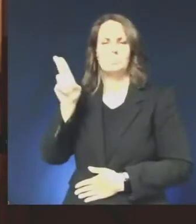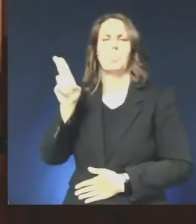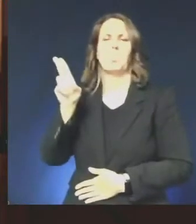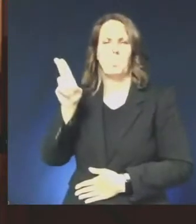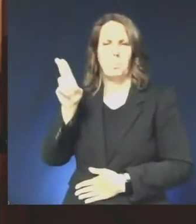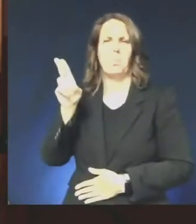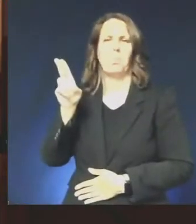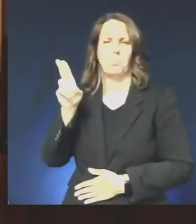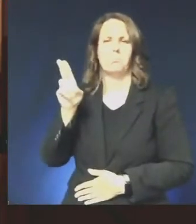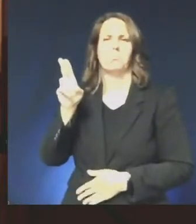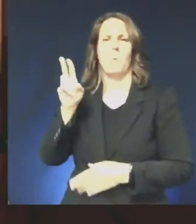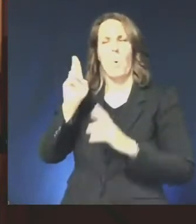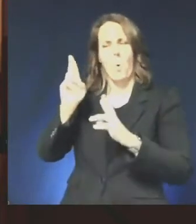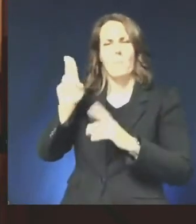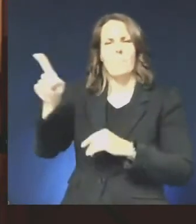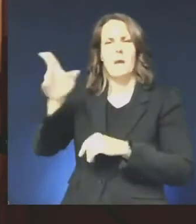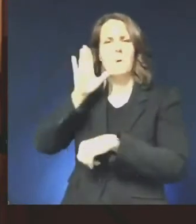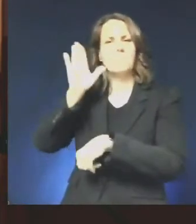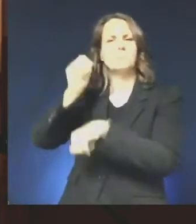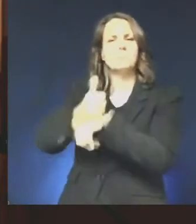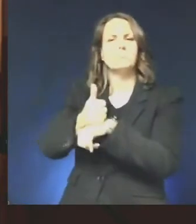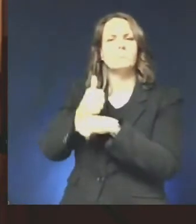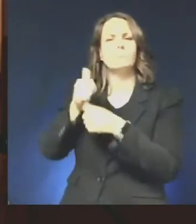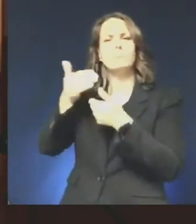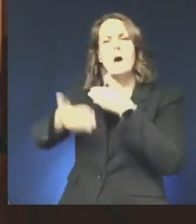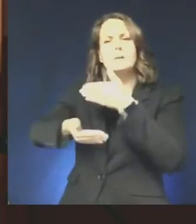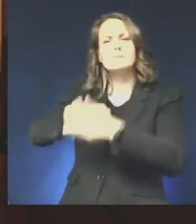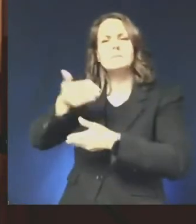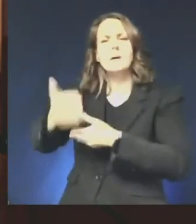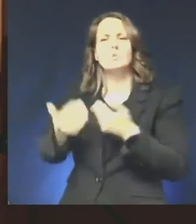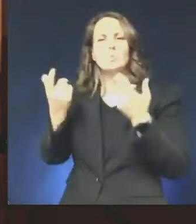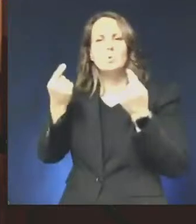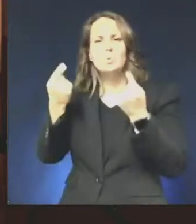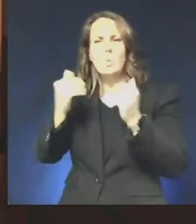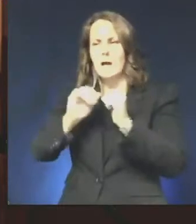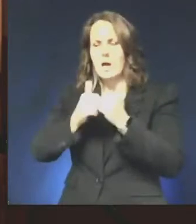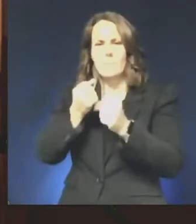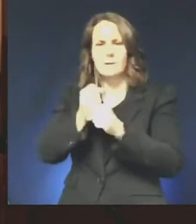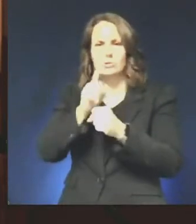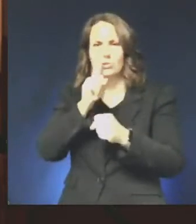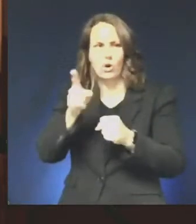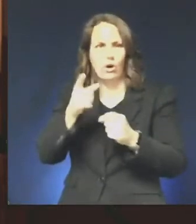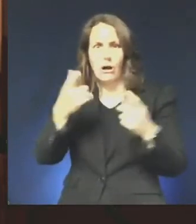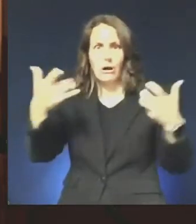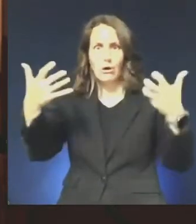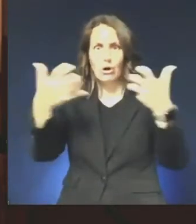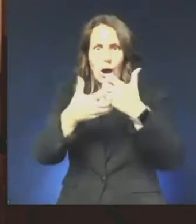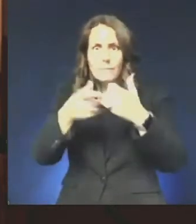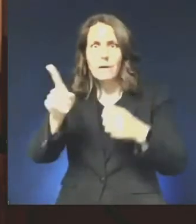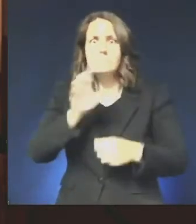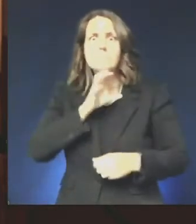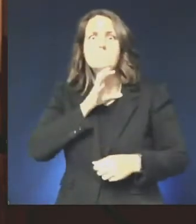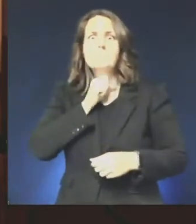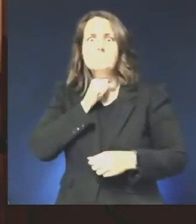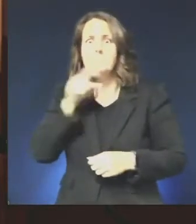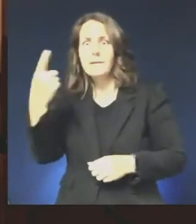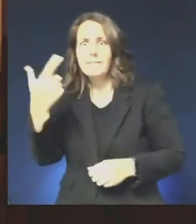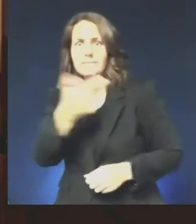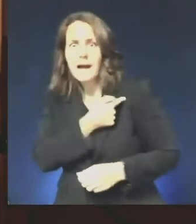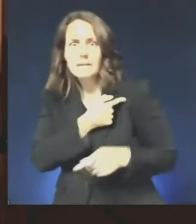promote vaccine, to promote mask wearing, and to promote testing coupled with isolation and